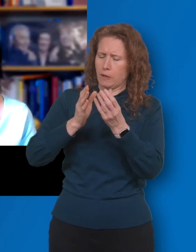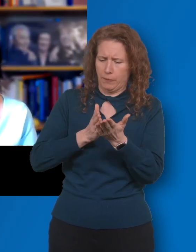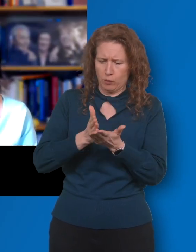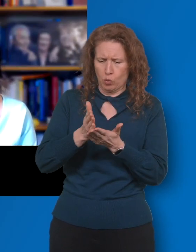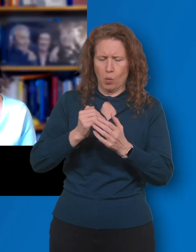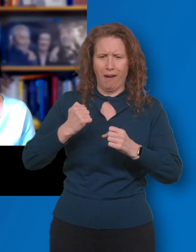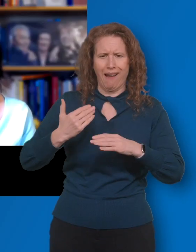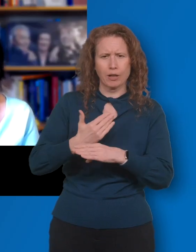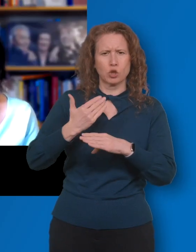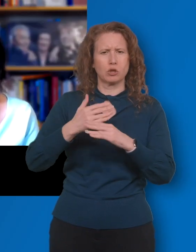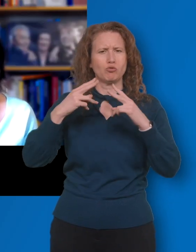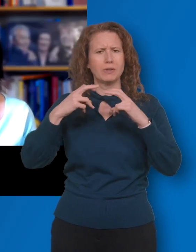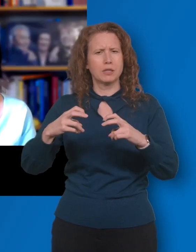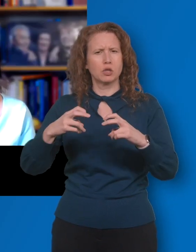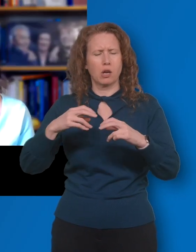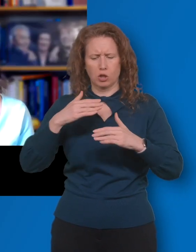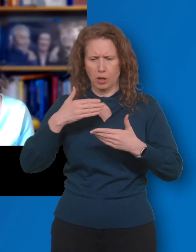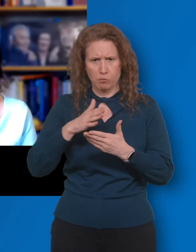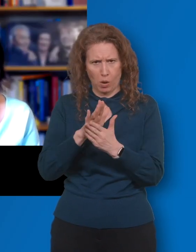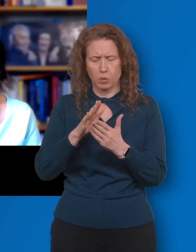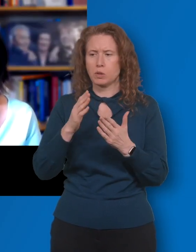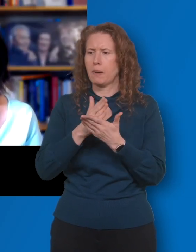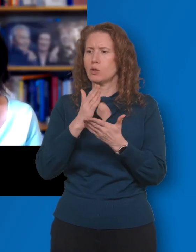all voices? Should we distance ourselves?